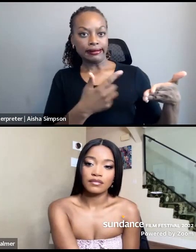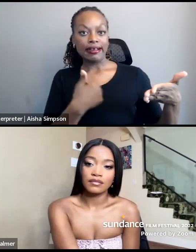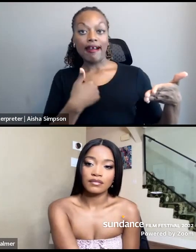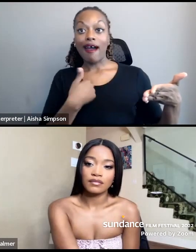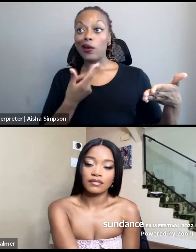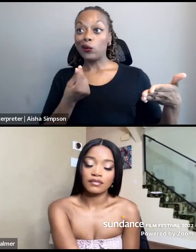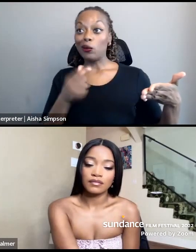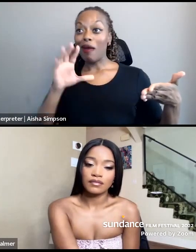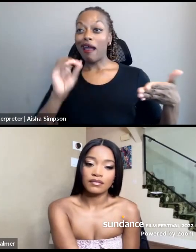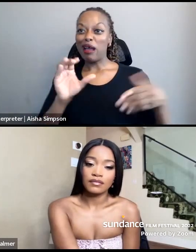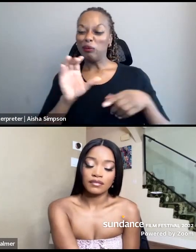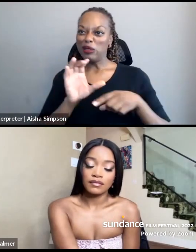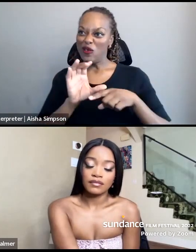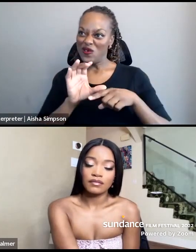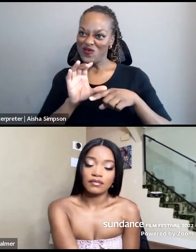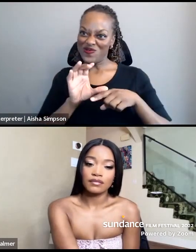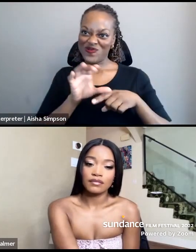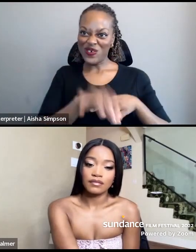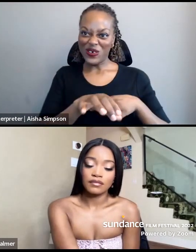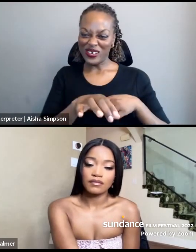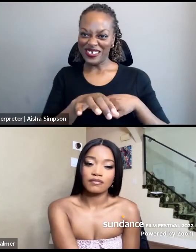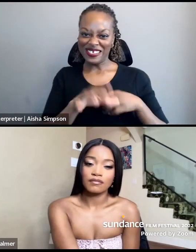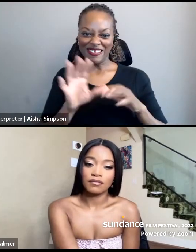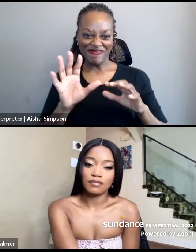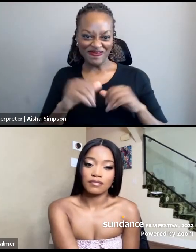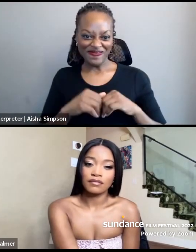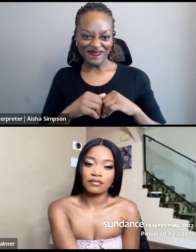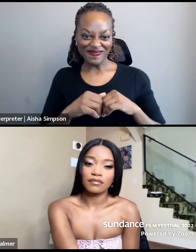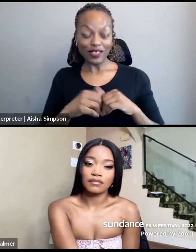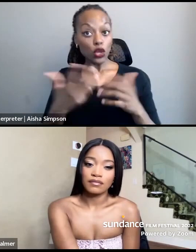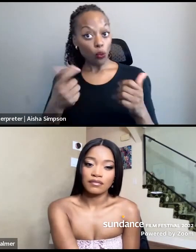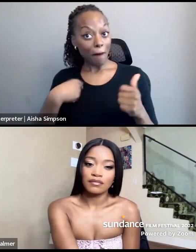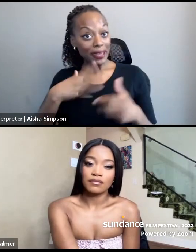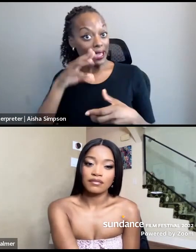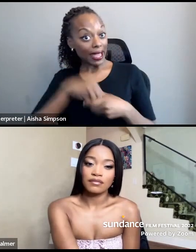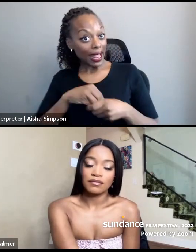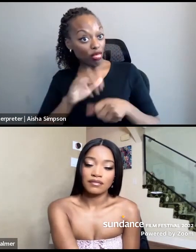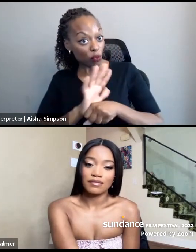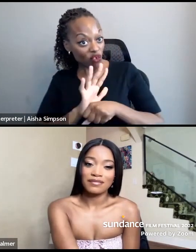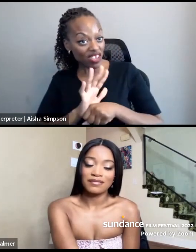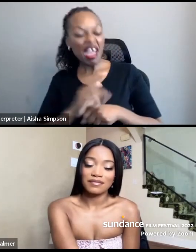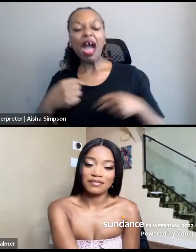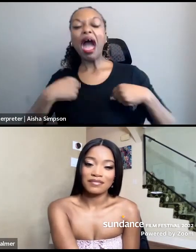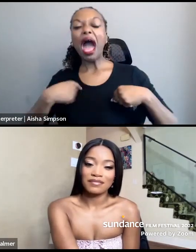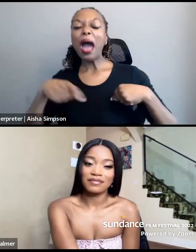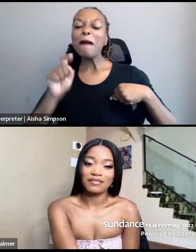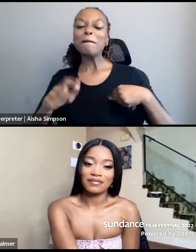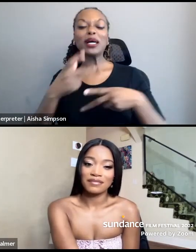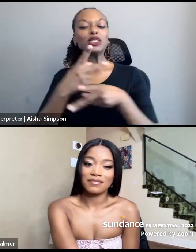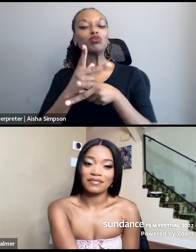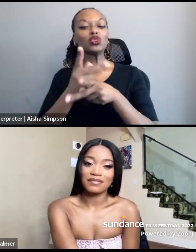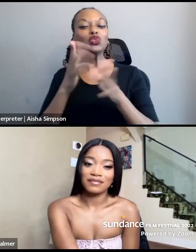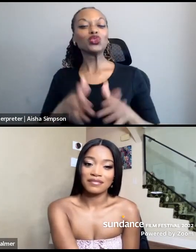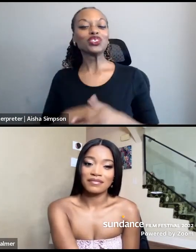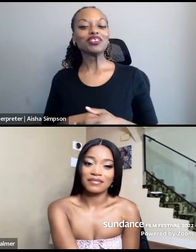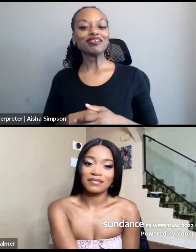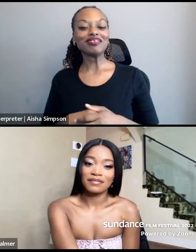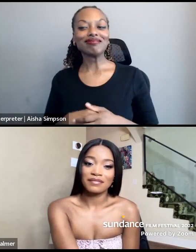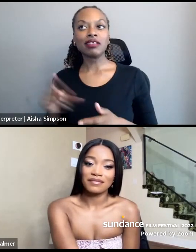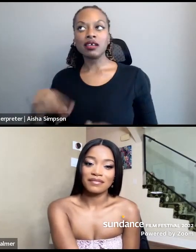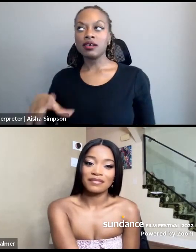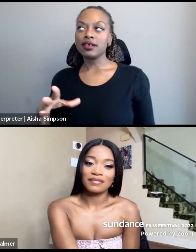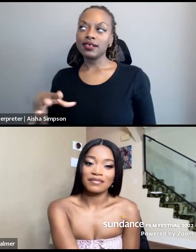company upon everybody. I was like, if you want me to be in the movie, then you have to let me produce it. And I think they were like,